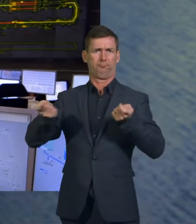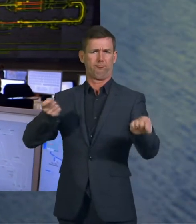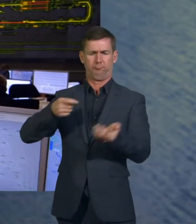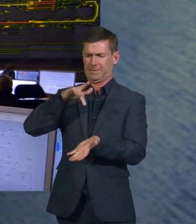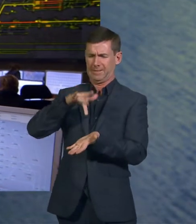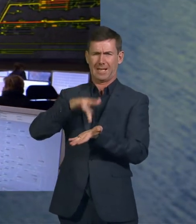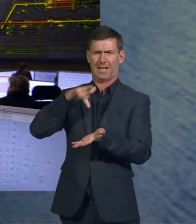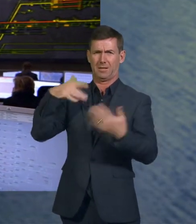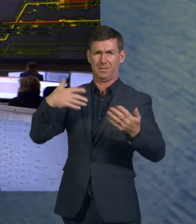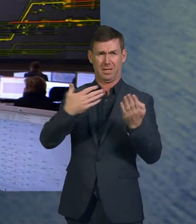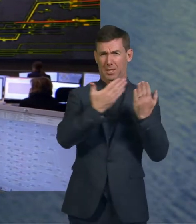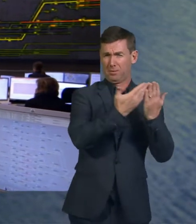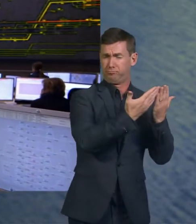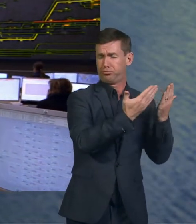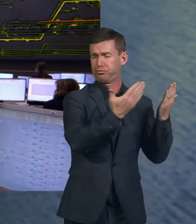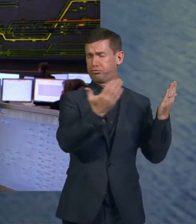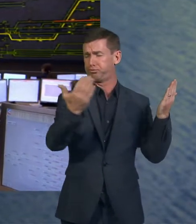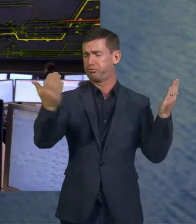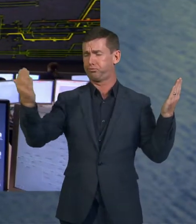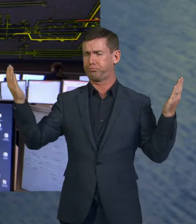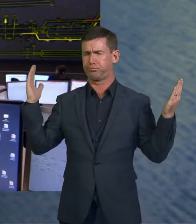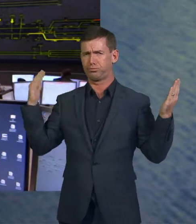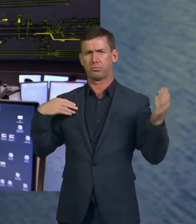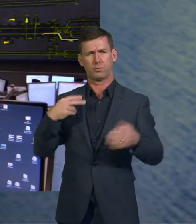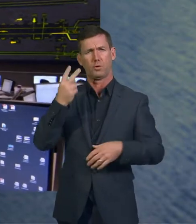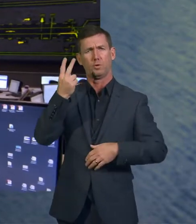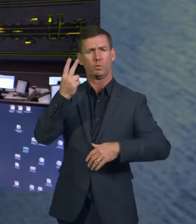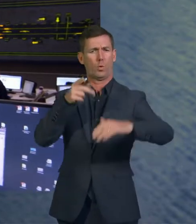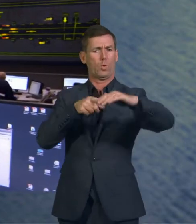its huge wall shows why two tunnels are better than one.